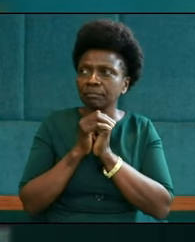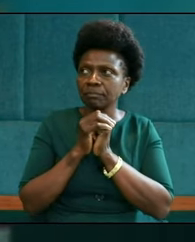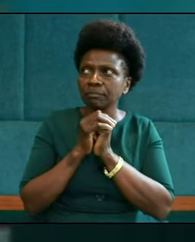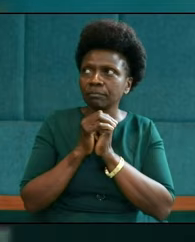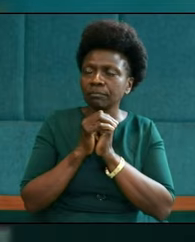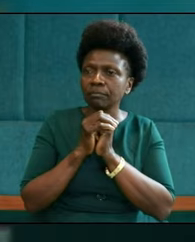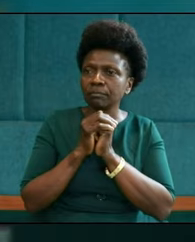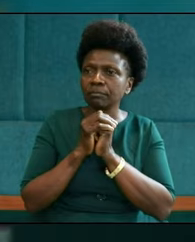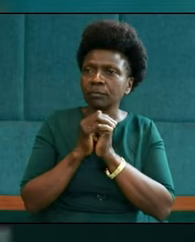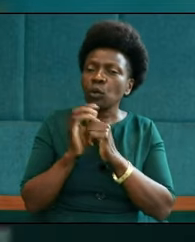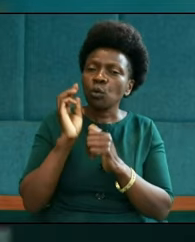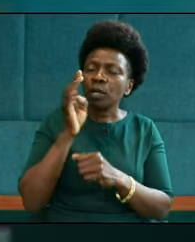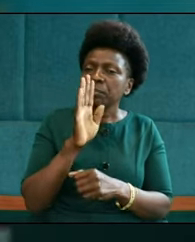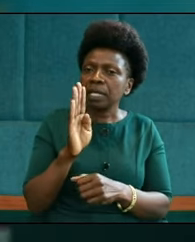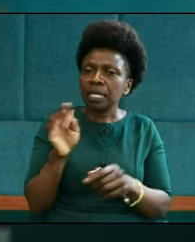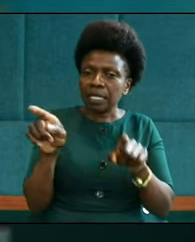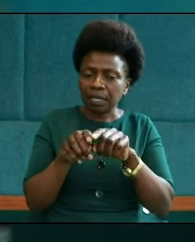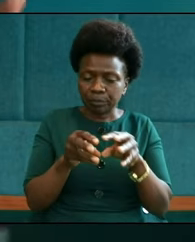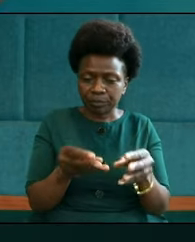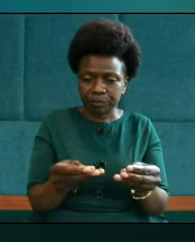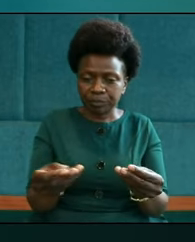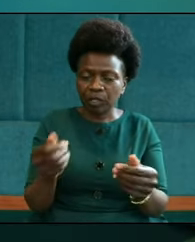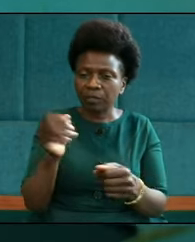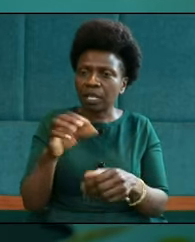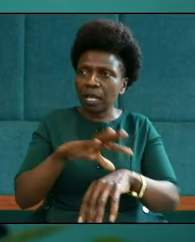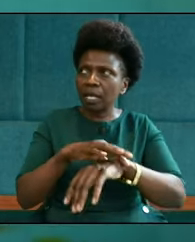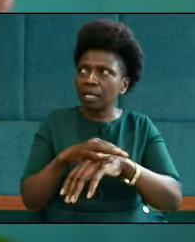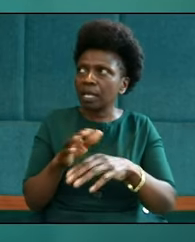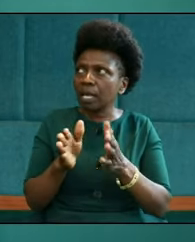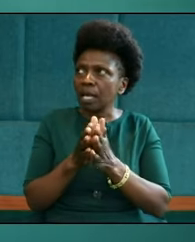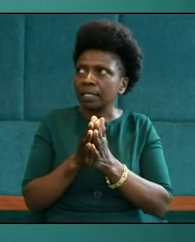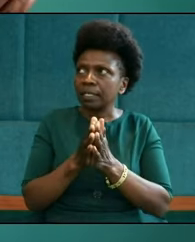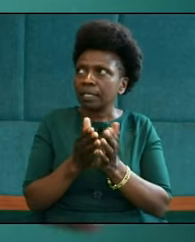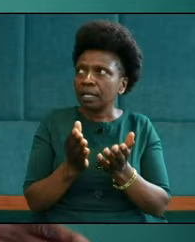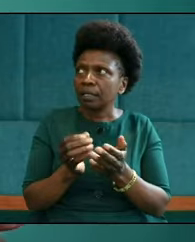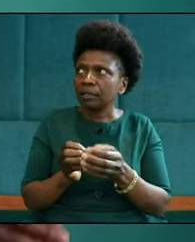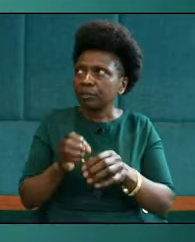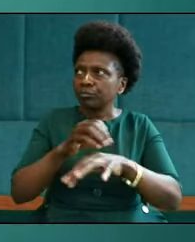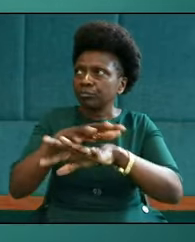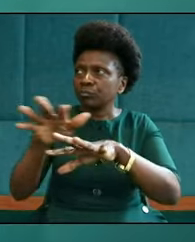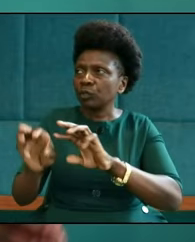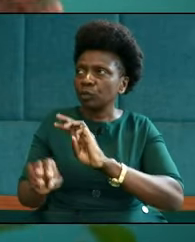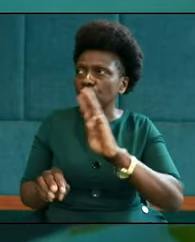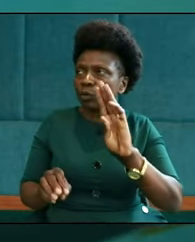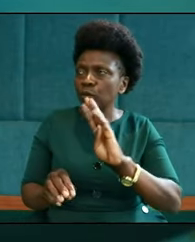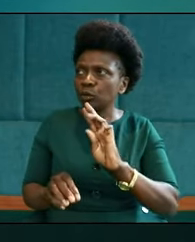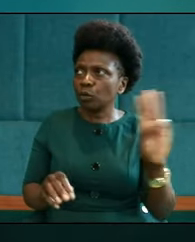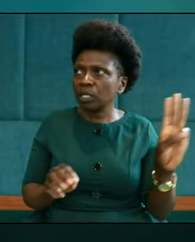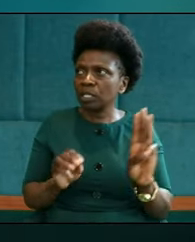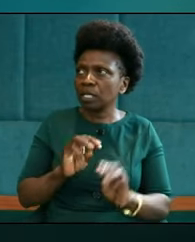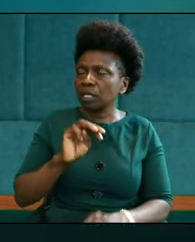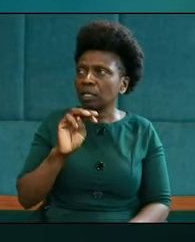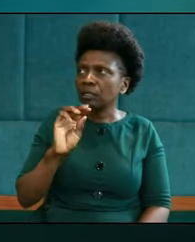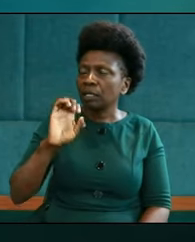shall be as the dust of the earth, and thou shalt spread abroad to the west, and to the east, and to the north,